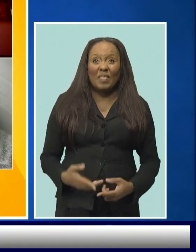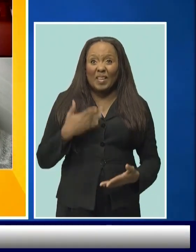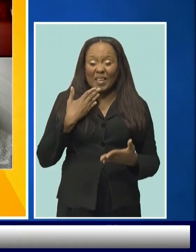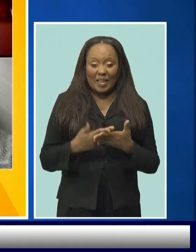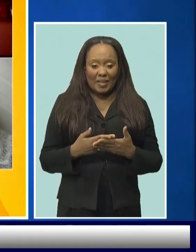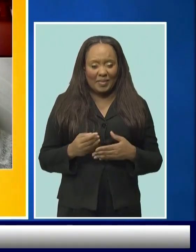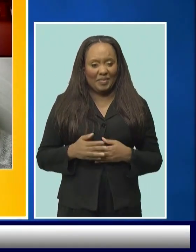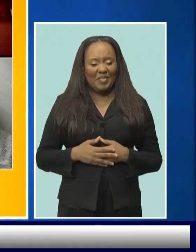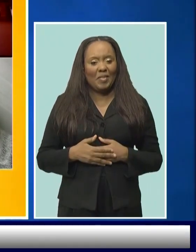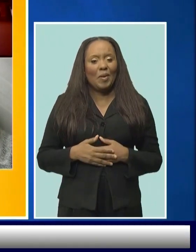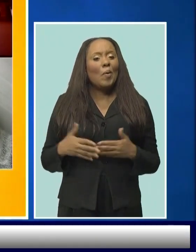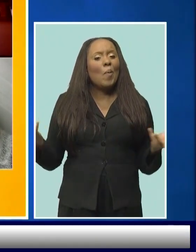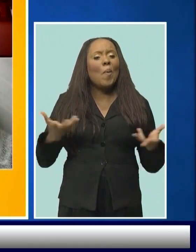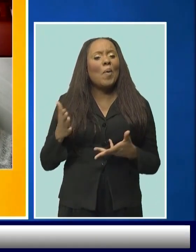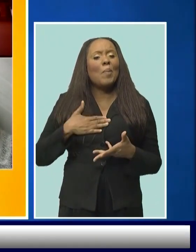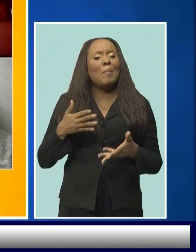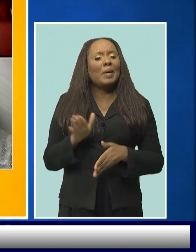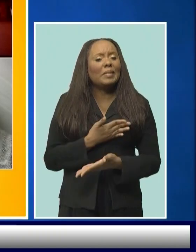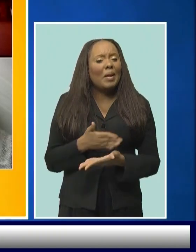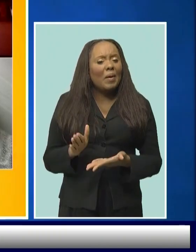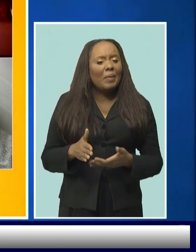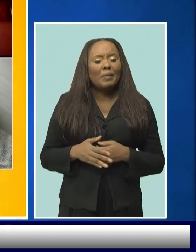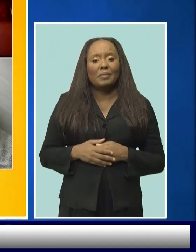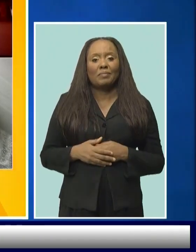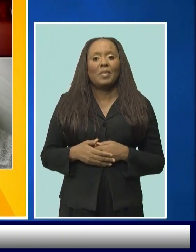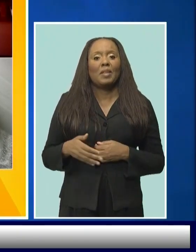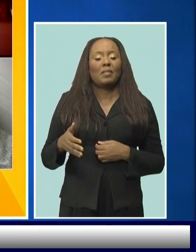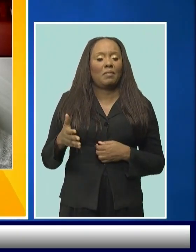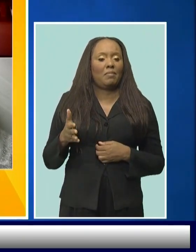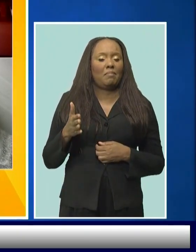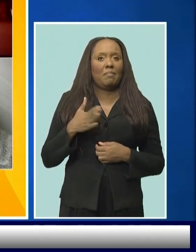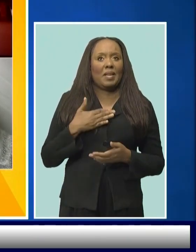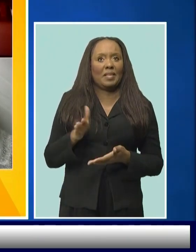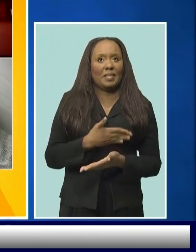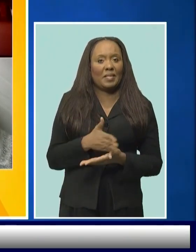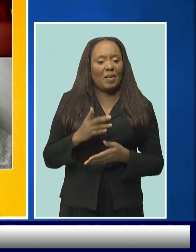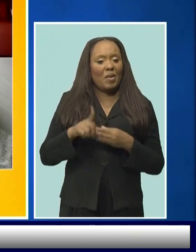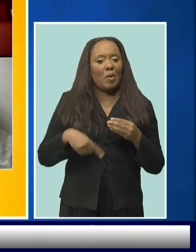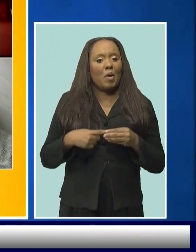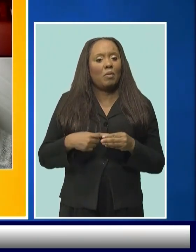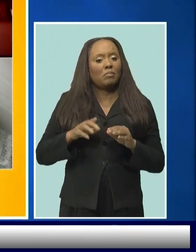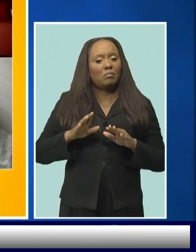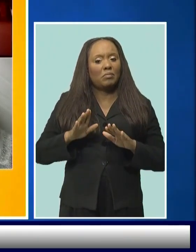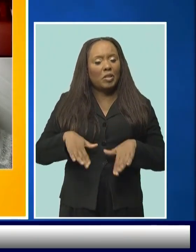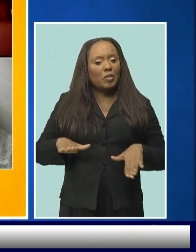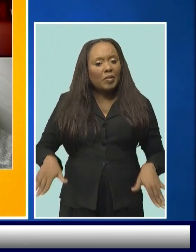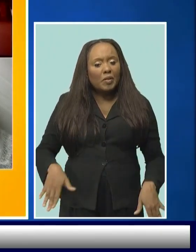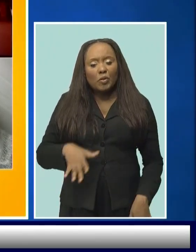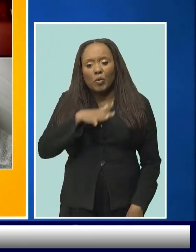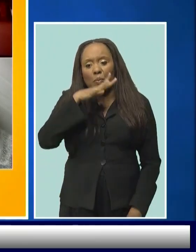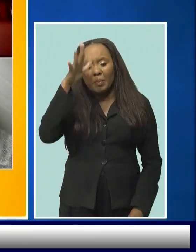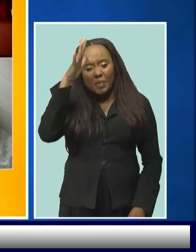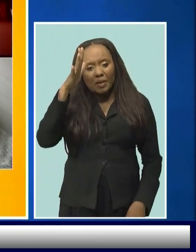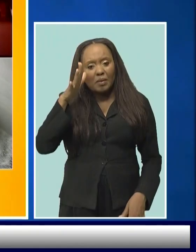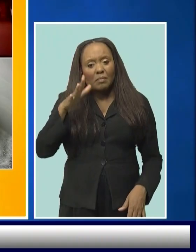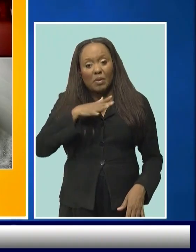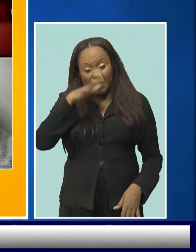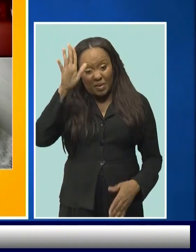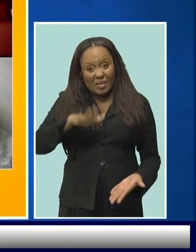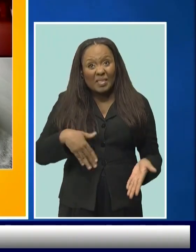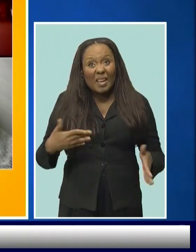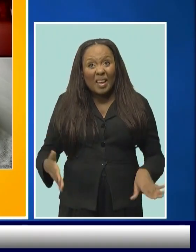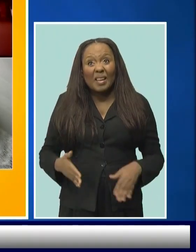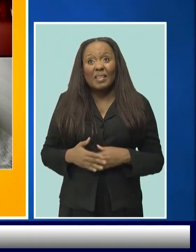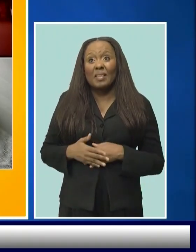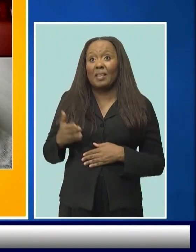is dedicated to children who lost their parents due to gun violence. I would say,